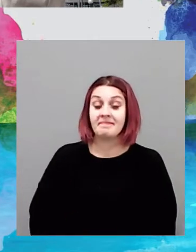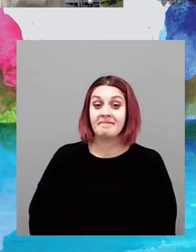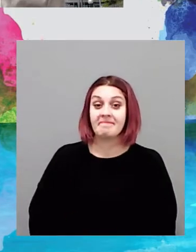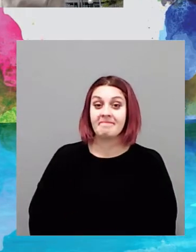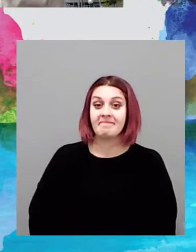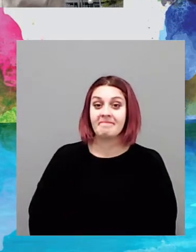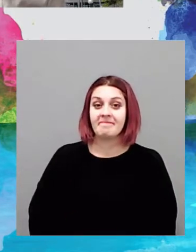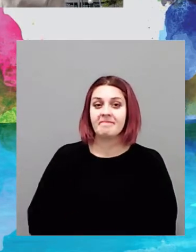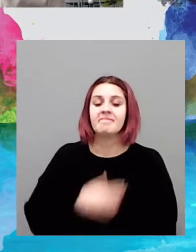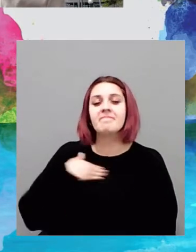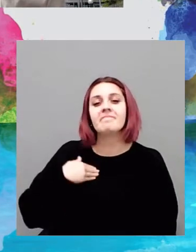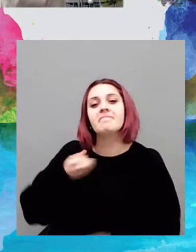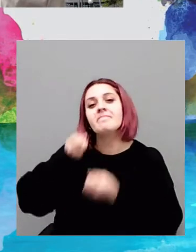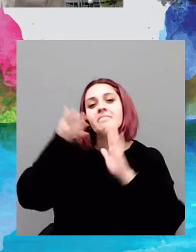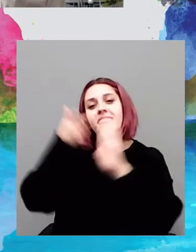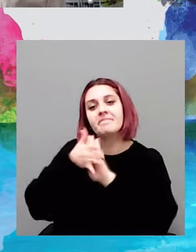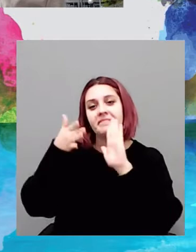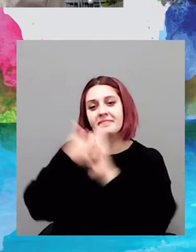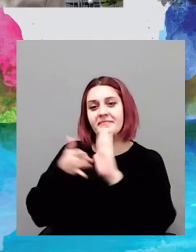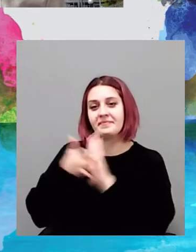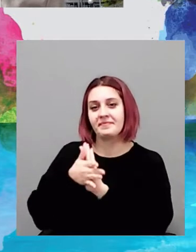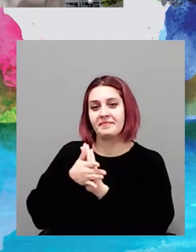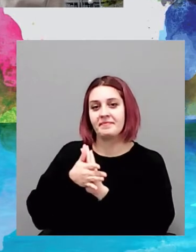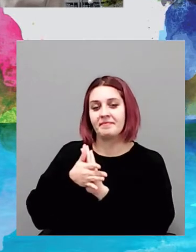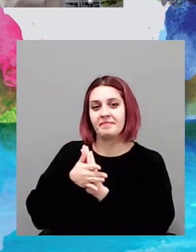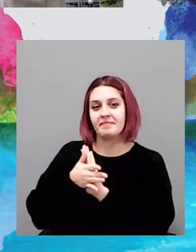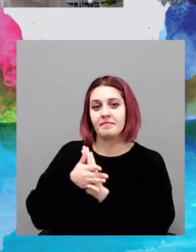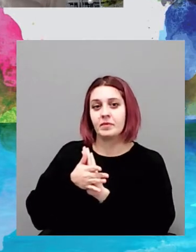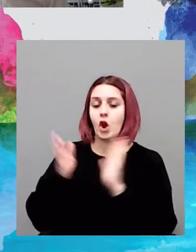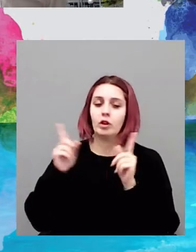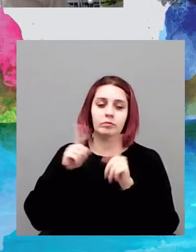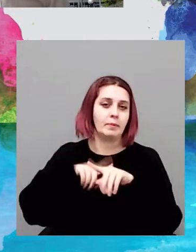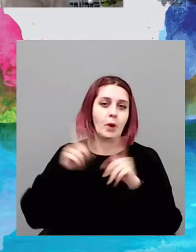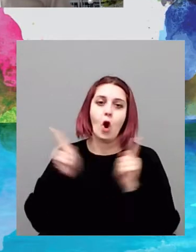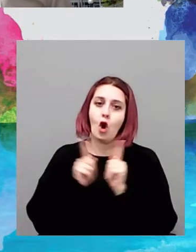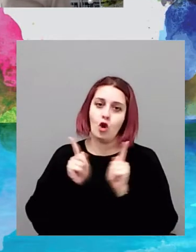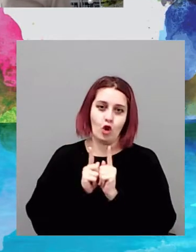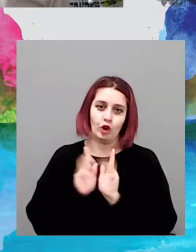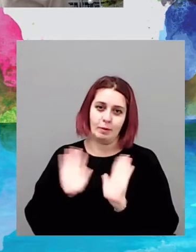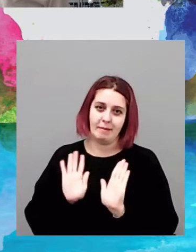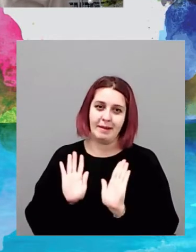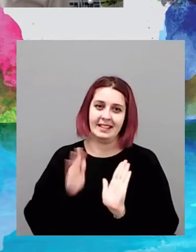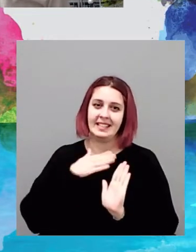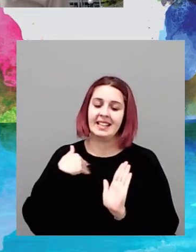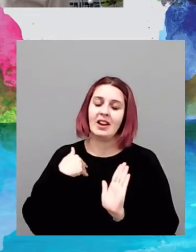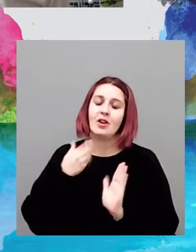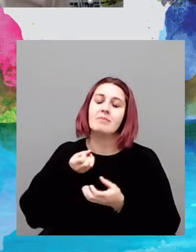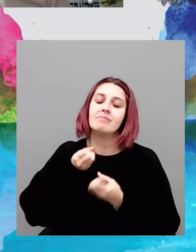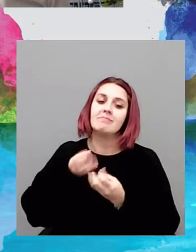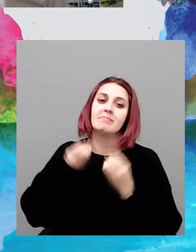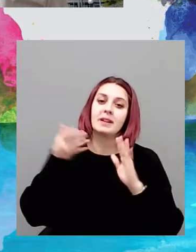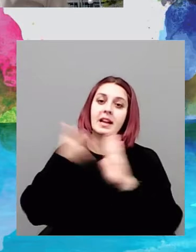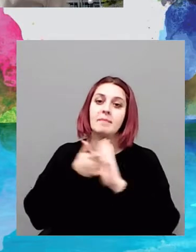os quería contar en muy poquito tiempo. Just in the short few minutes I have, I wanted to talk